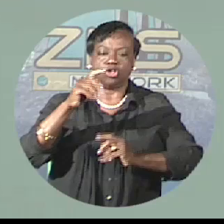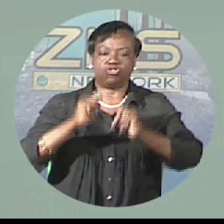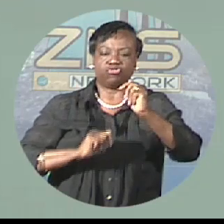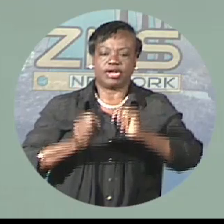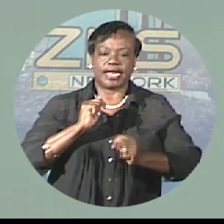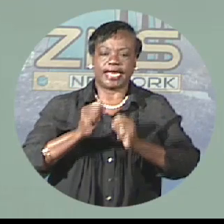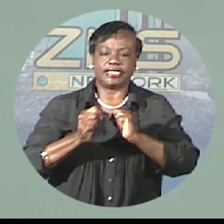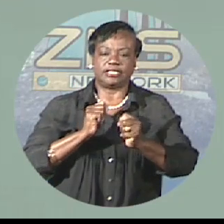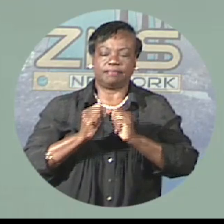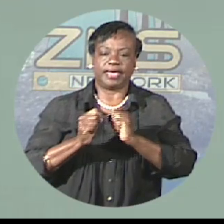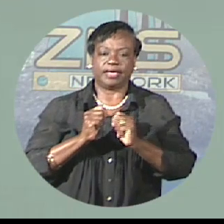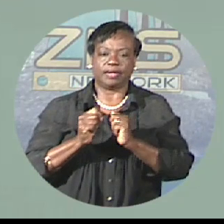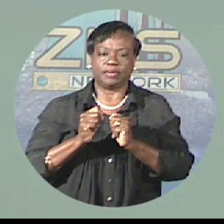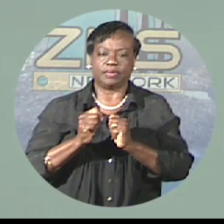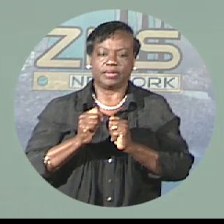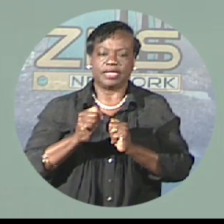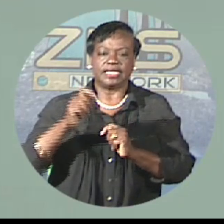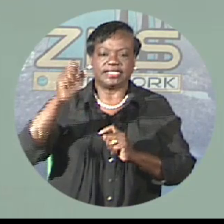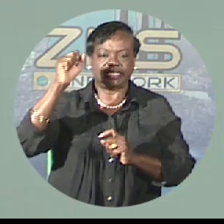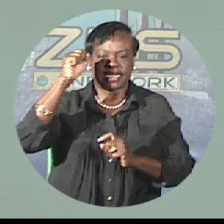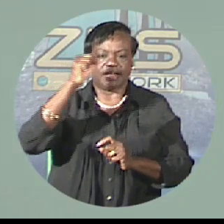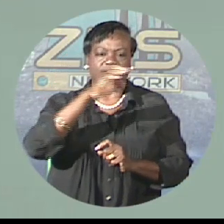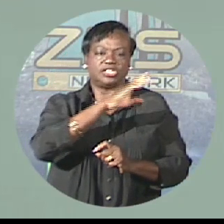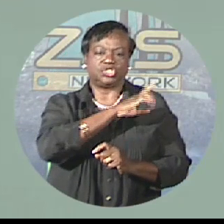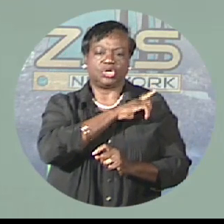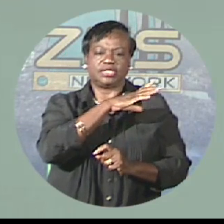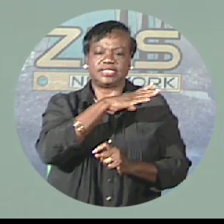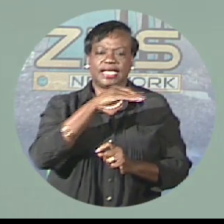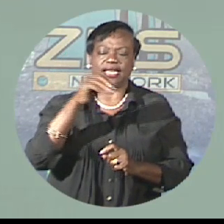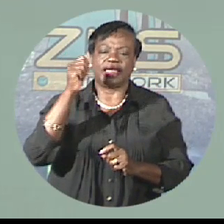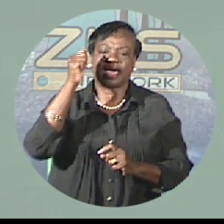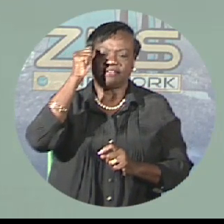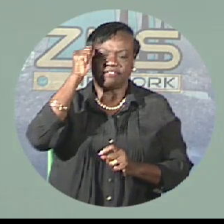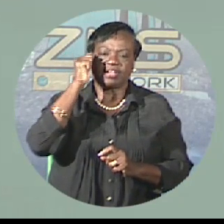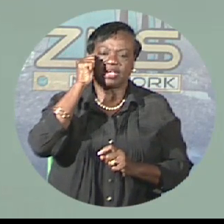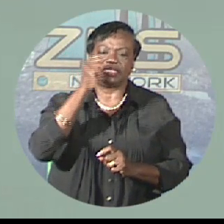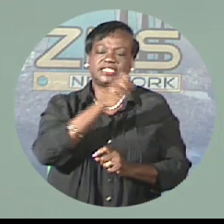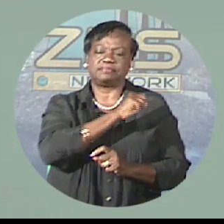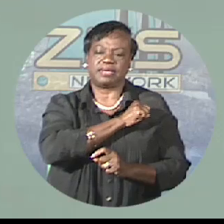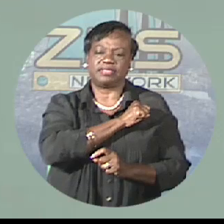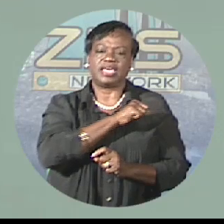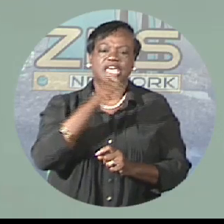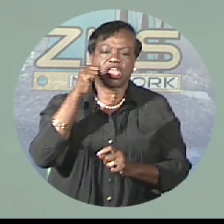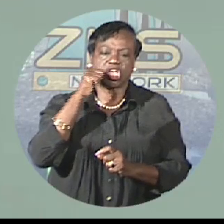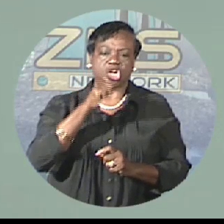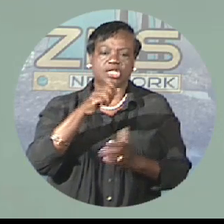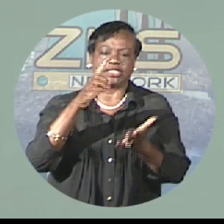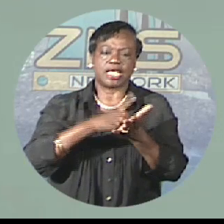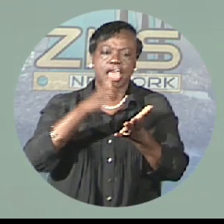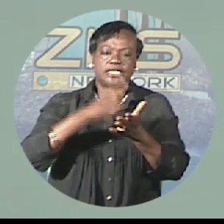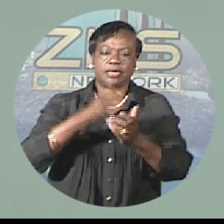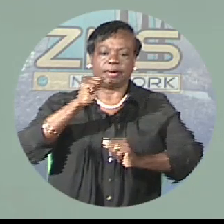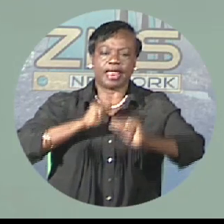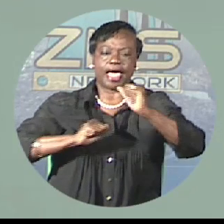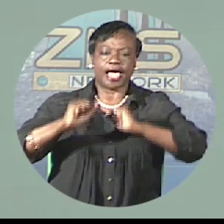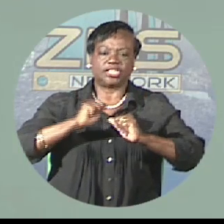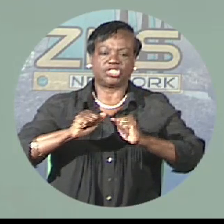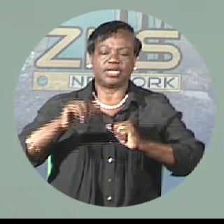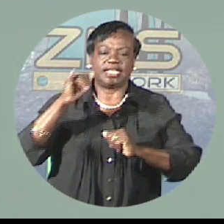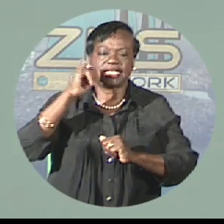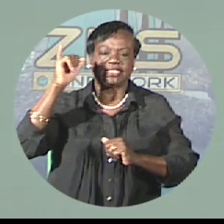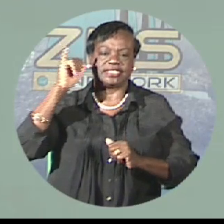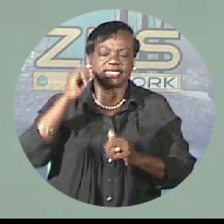Sierra Donaldson and Africa Smith fell in quarterfinal round girls doubles action yesterday. Set scores